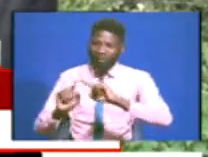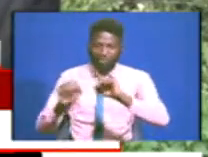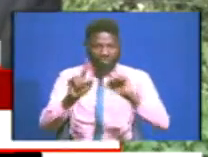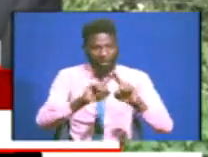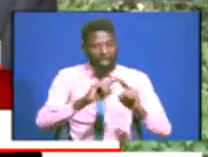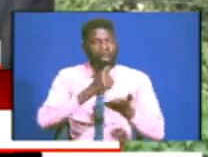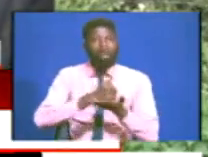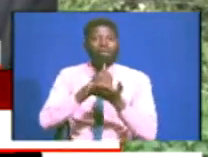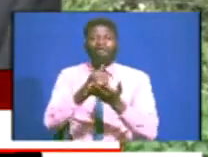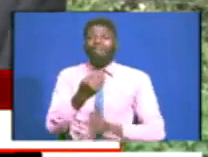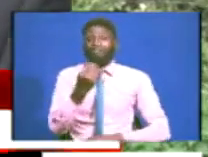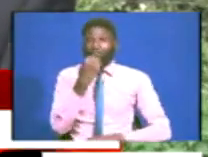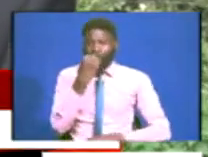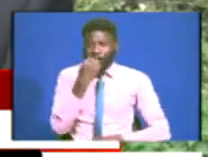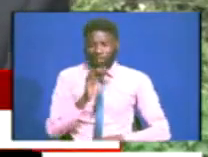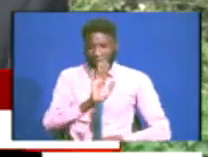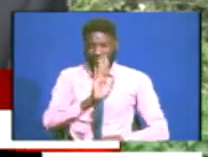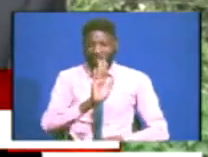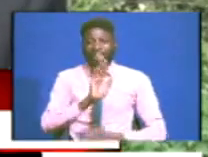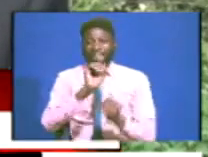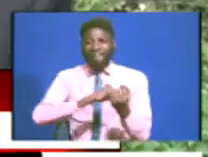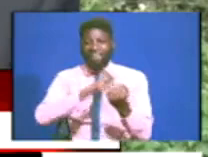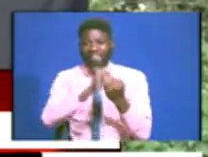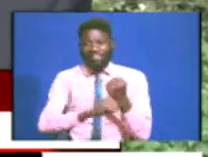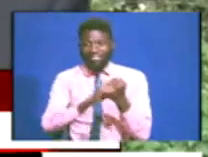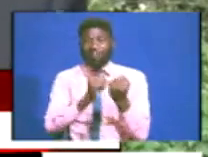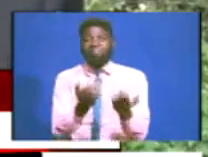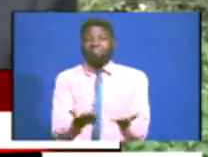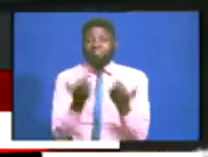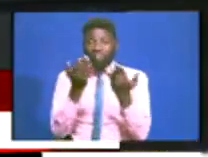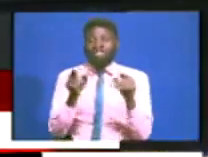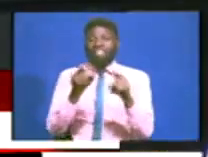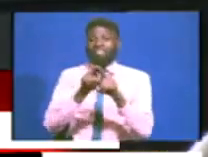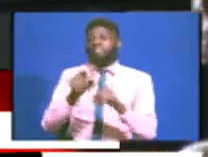production and to be able to utilize the various parts of the country that have challenges.